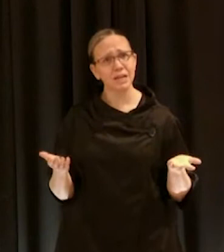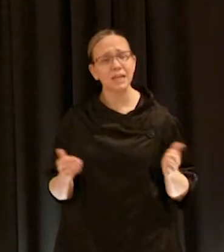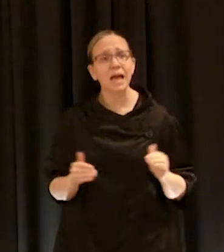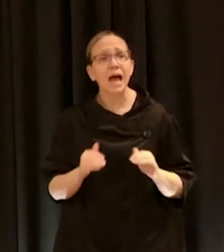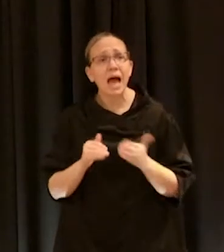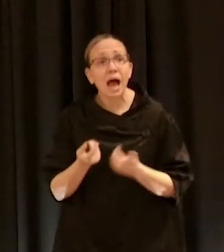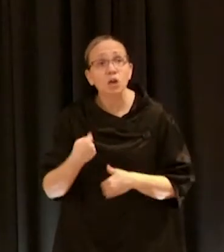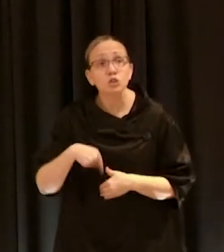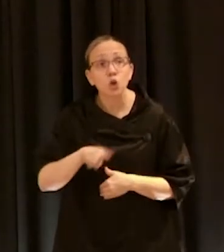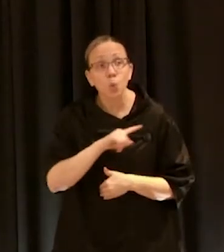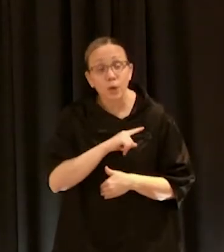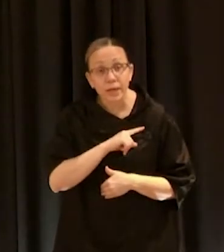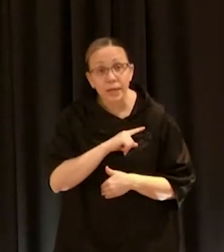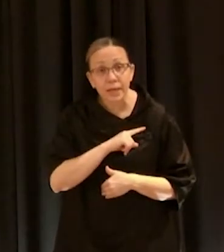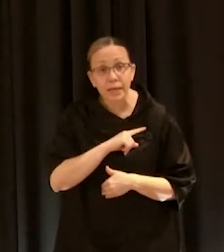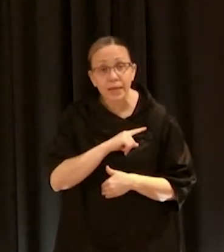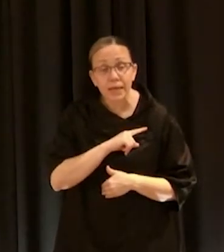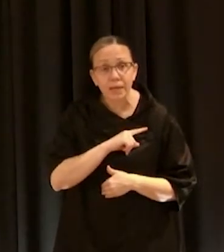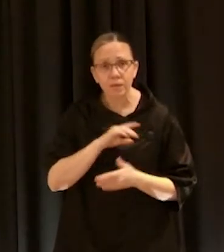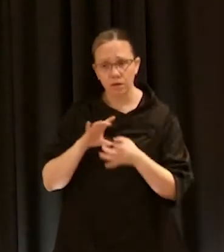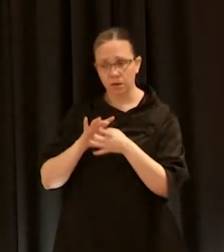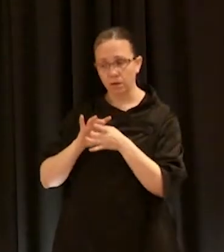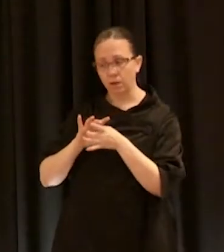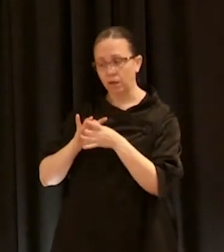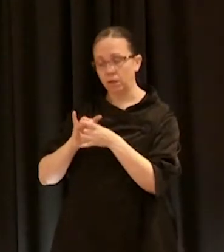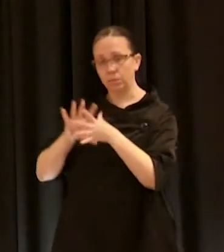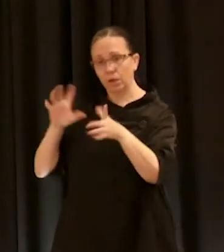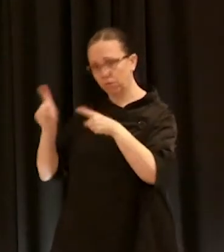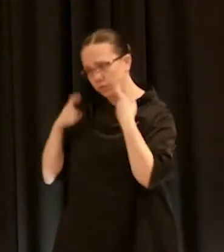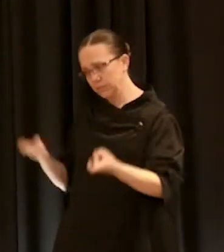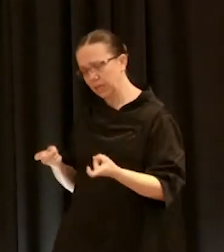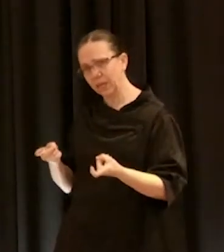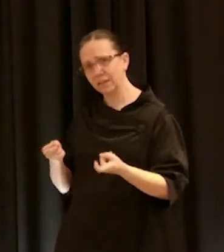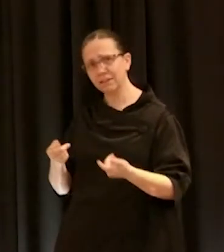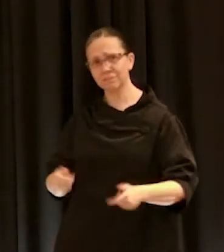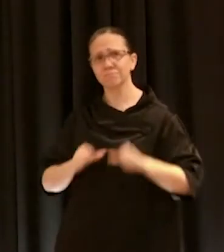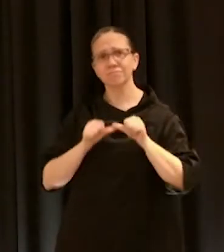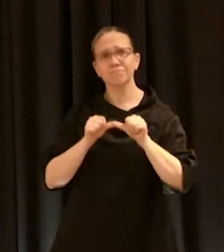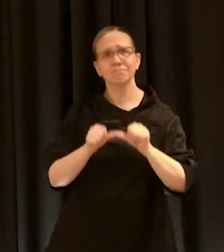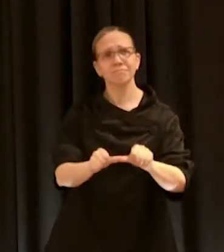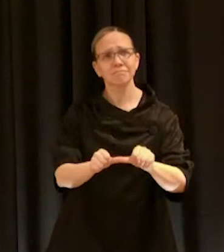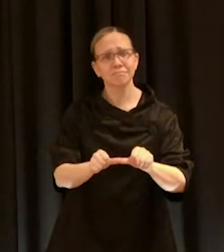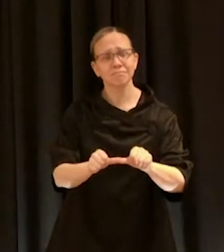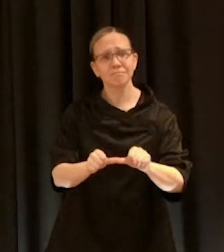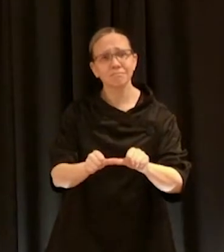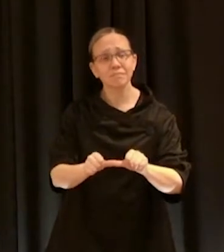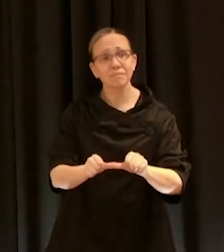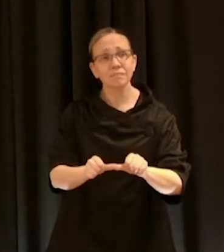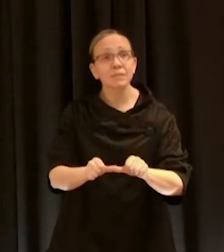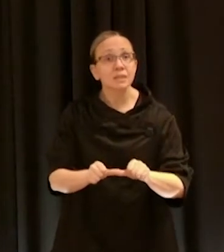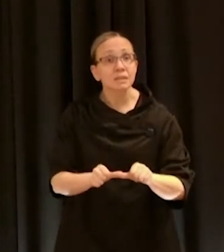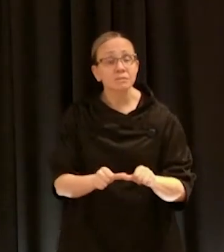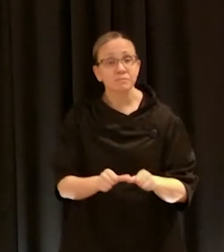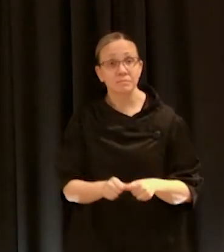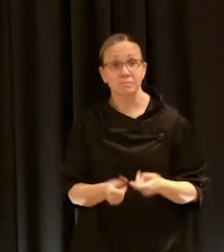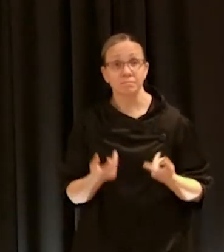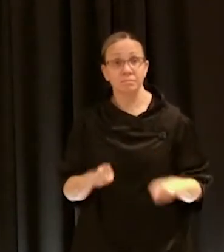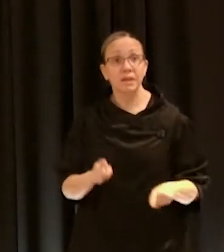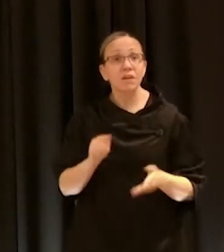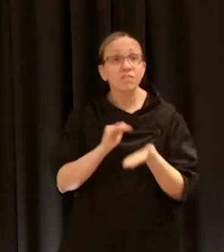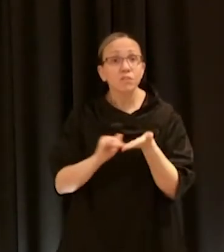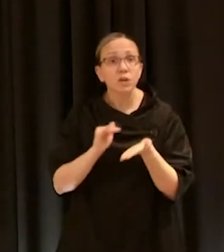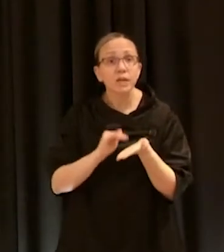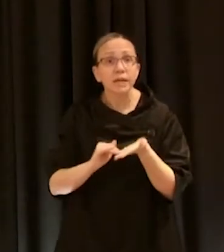How shall we that are dead to sin live any longer therein? Just because there is